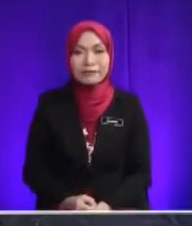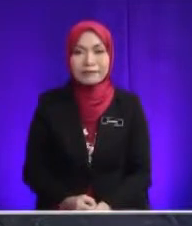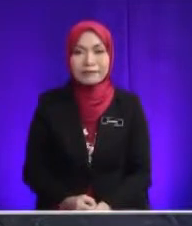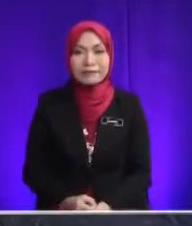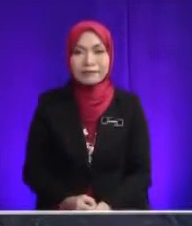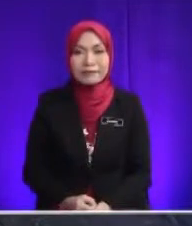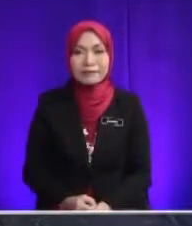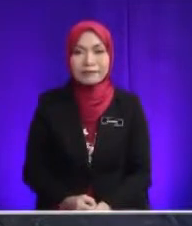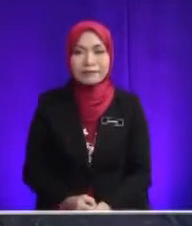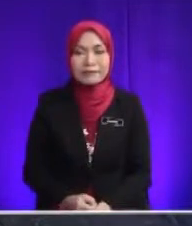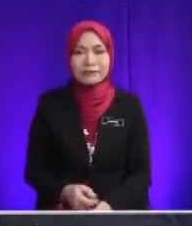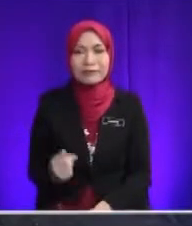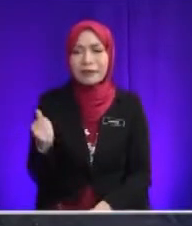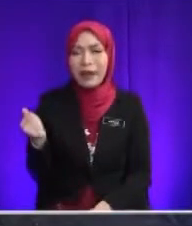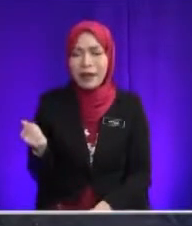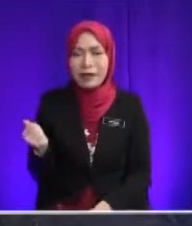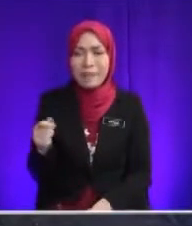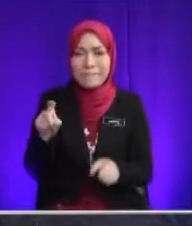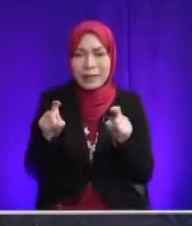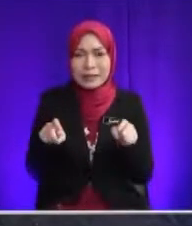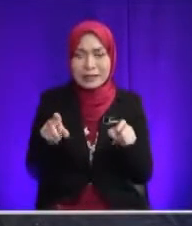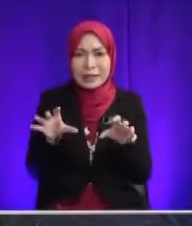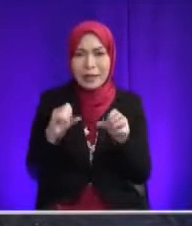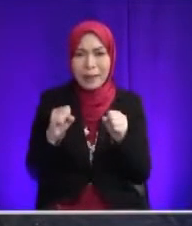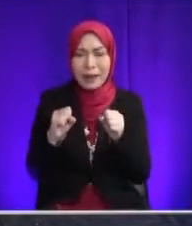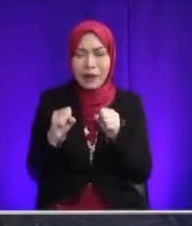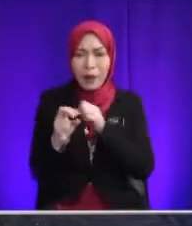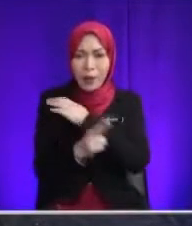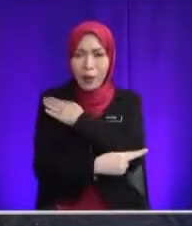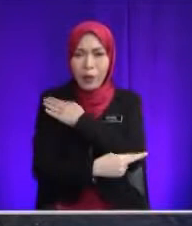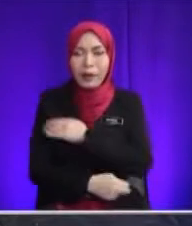He deserves the death penalty. That's a bit harsh, isn't it?